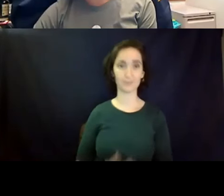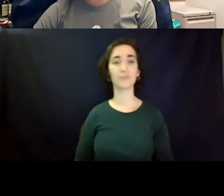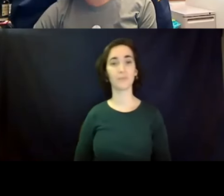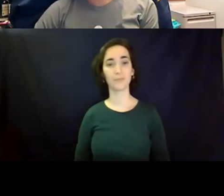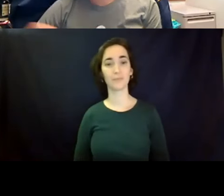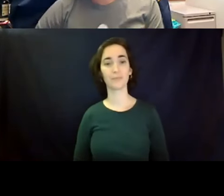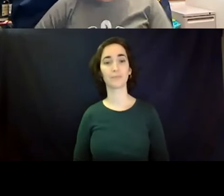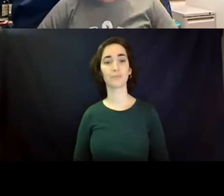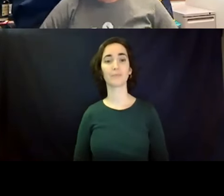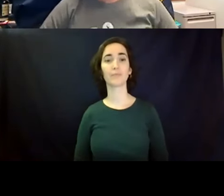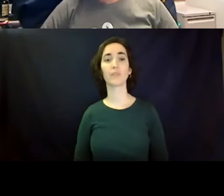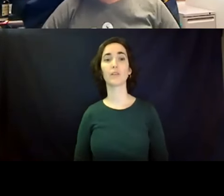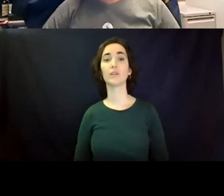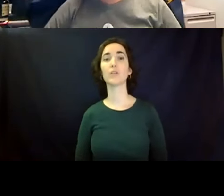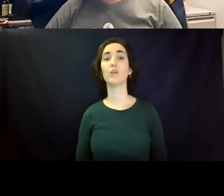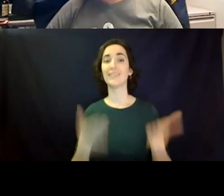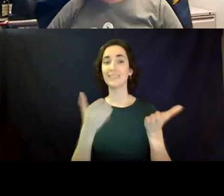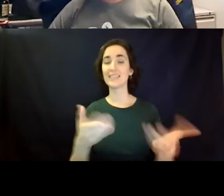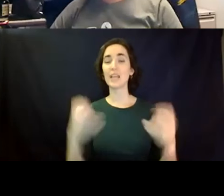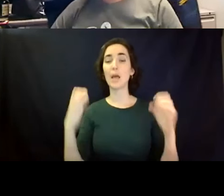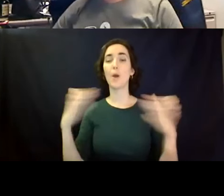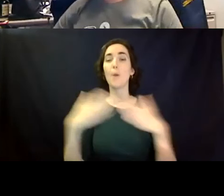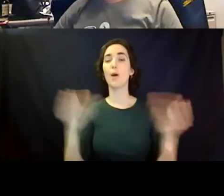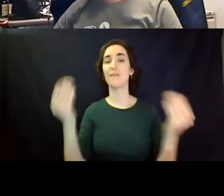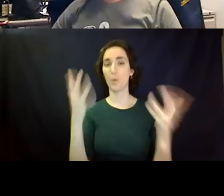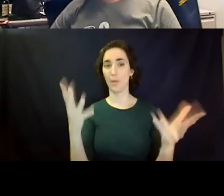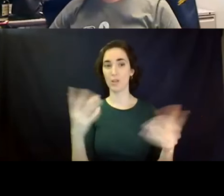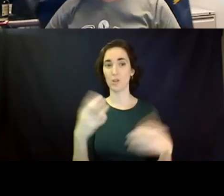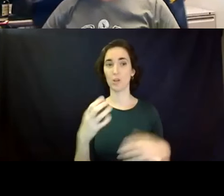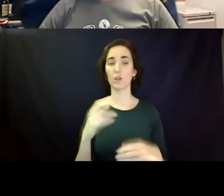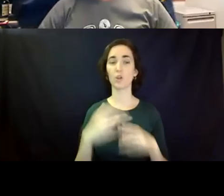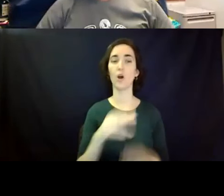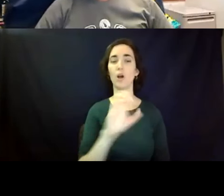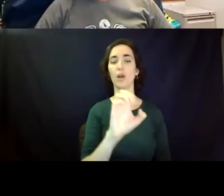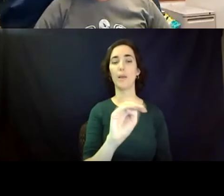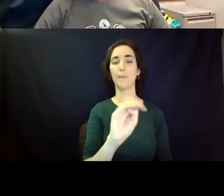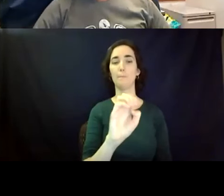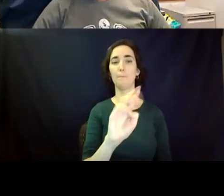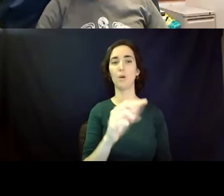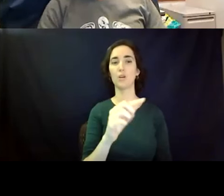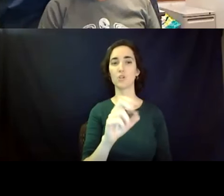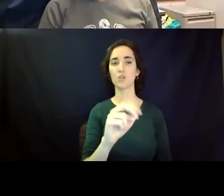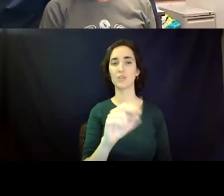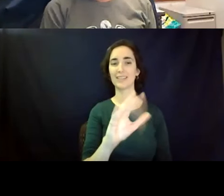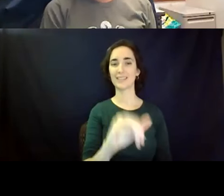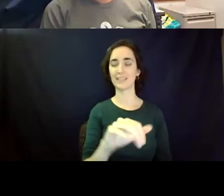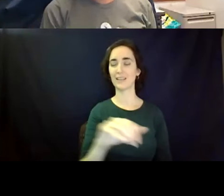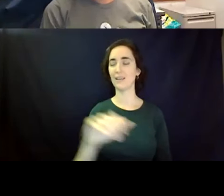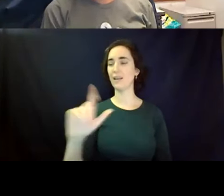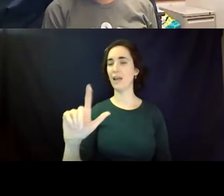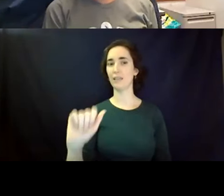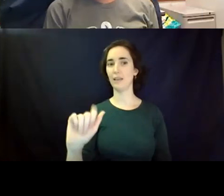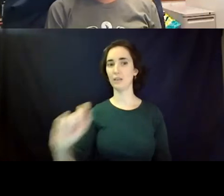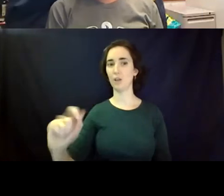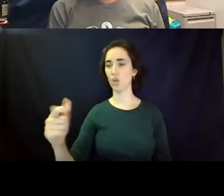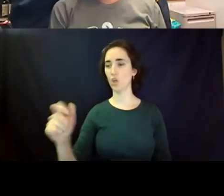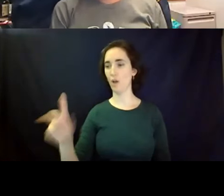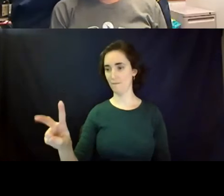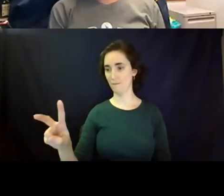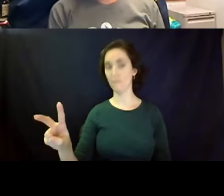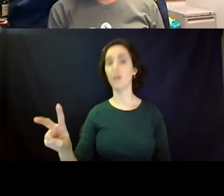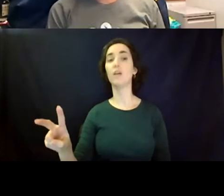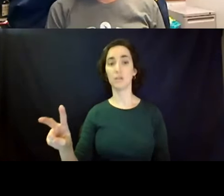So this is an emergency public information. It's called emergencyla.gov. This is where the state in an emergency will turn on